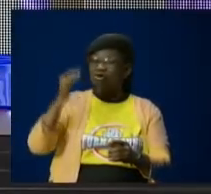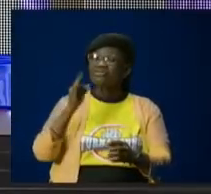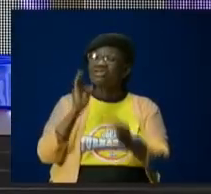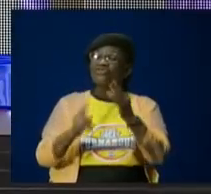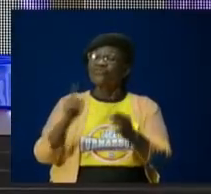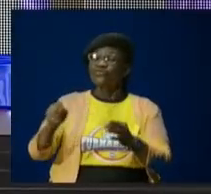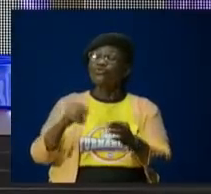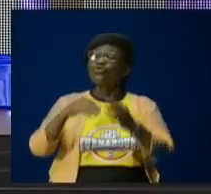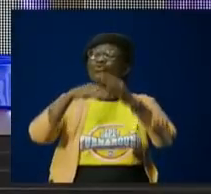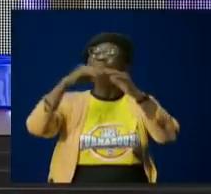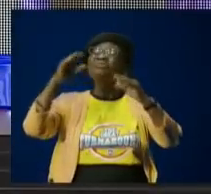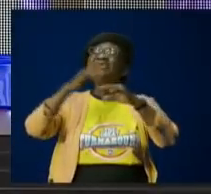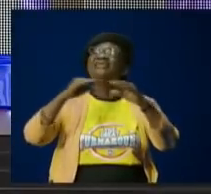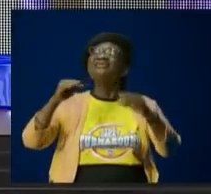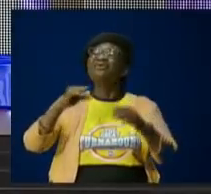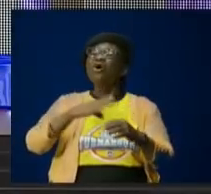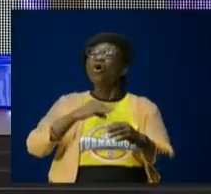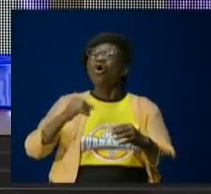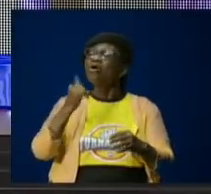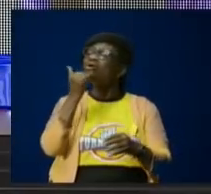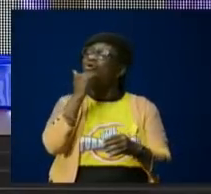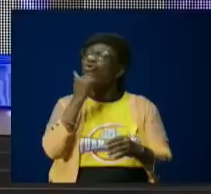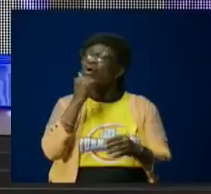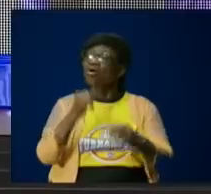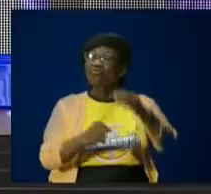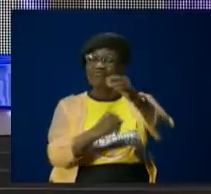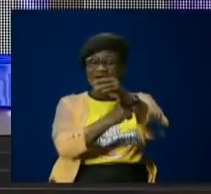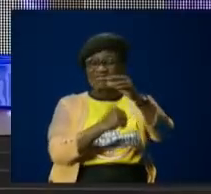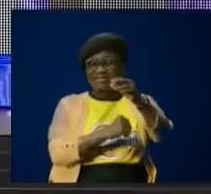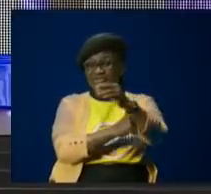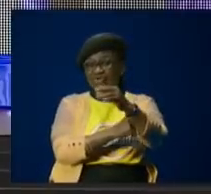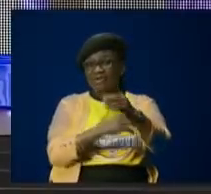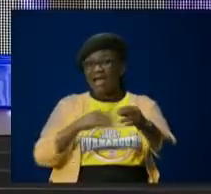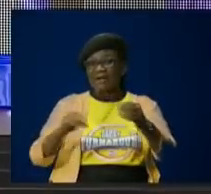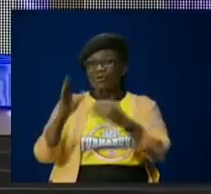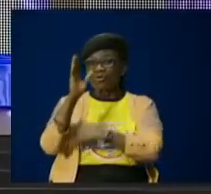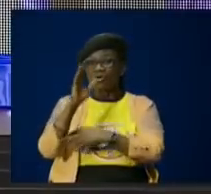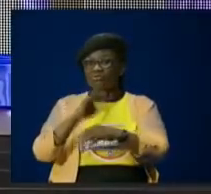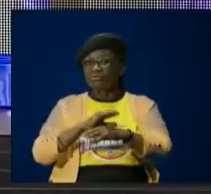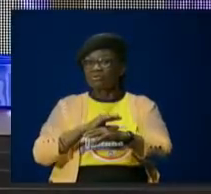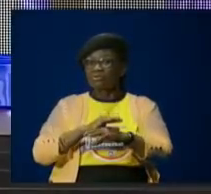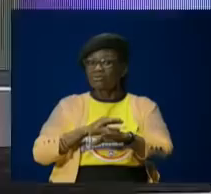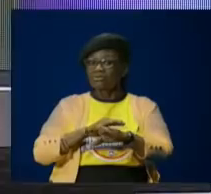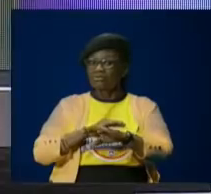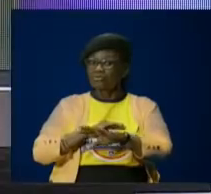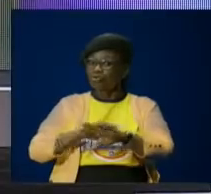before you die, then you'll be in serious trouble. So you need to know.